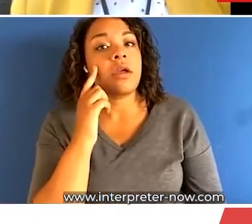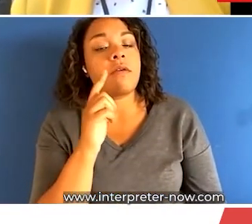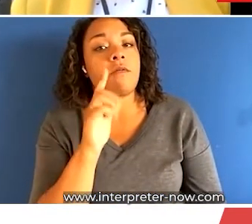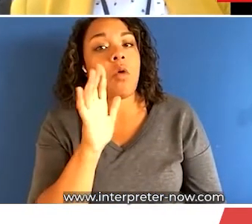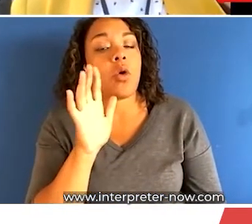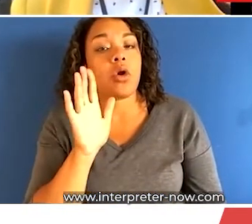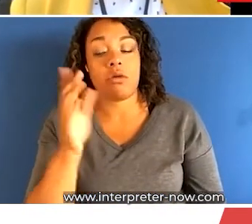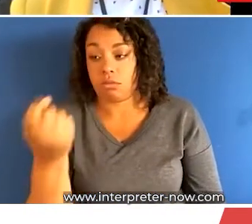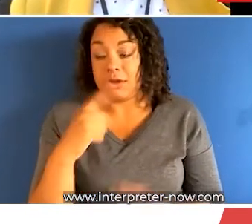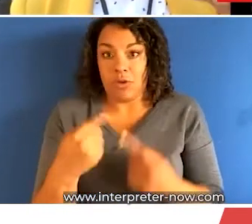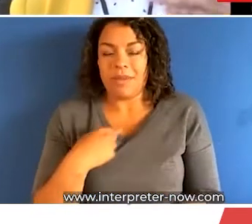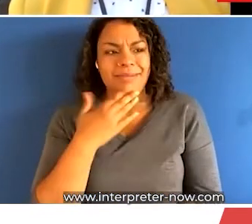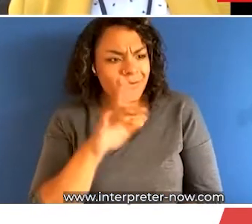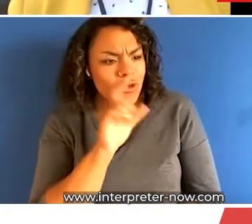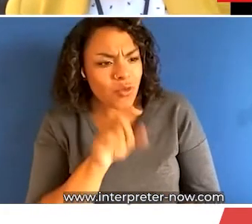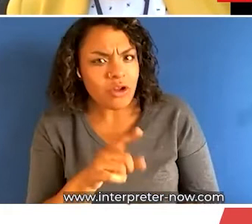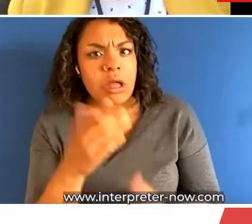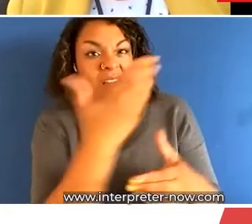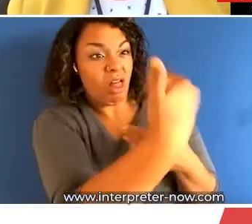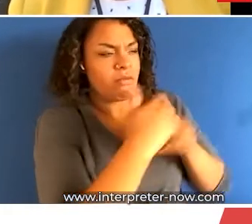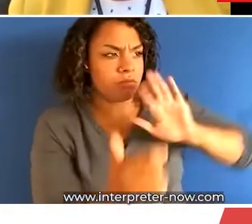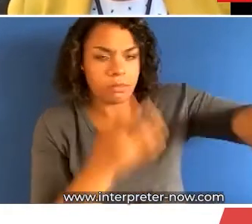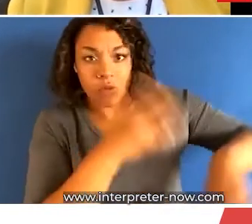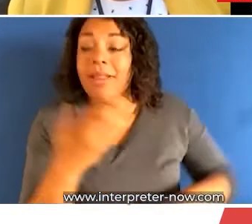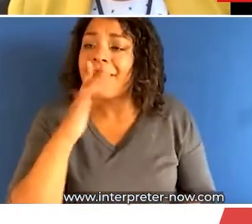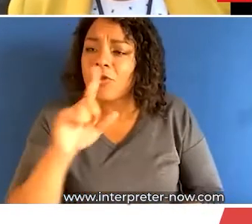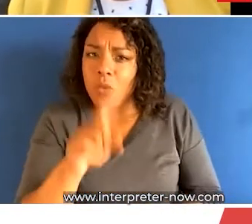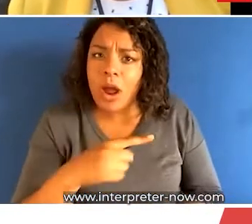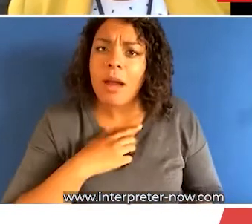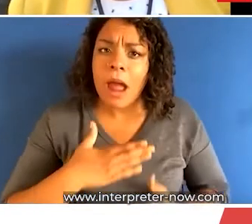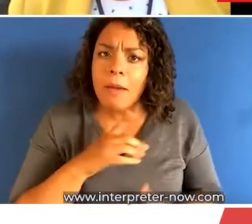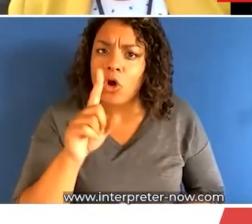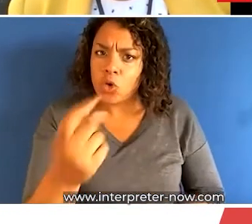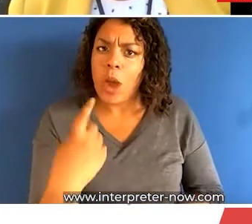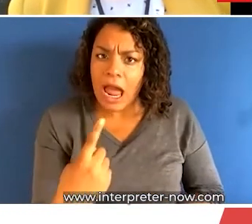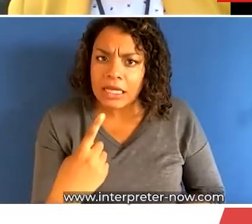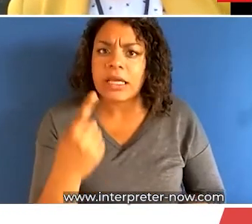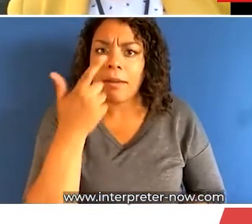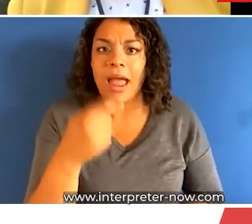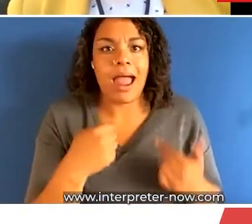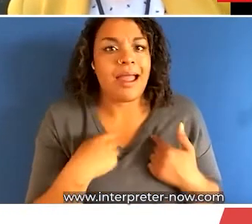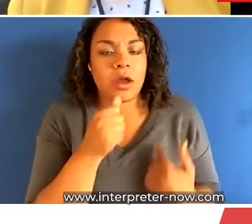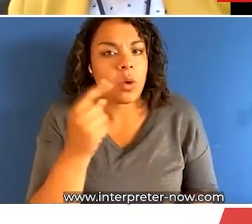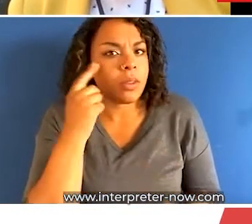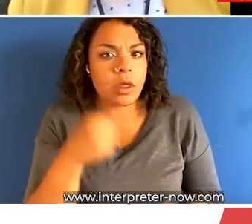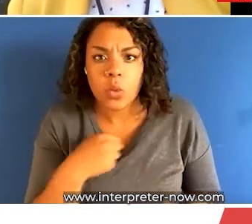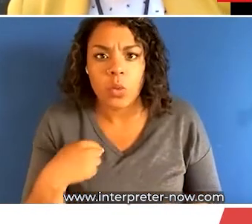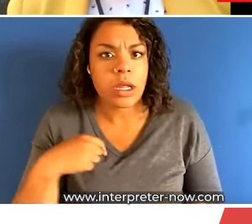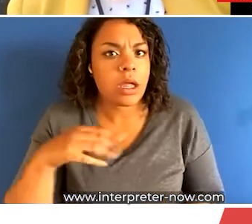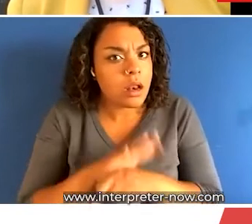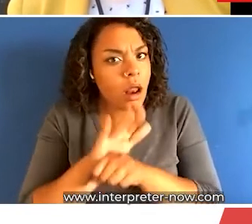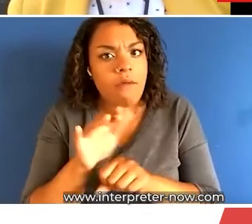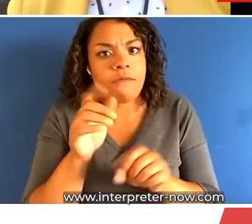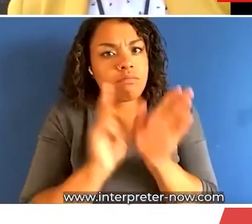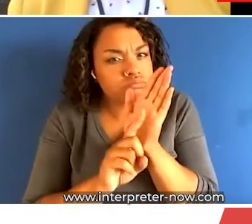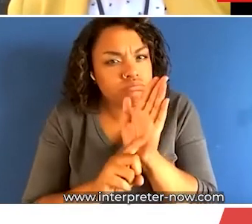ignored his interjection, but thank you so much for that question. I'm really glad you asked that, because I don't think we dug in deep enough